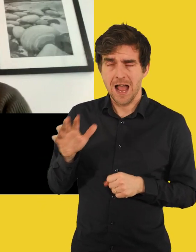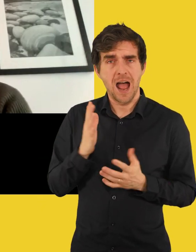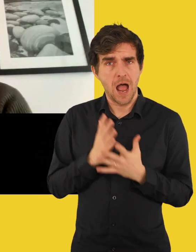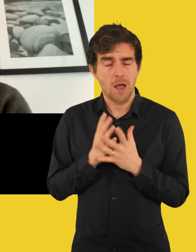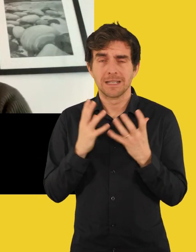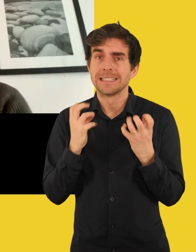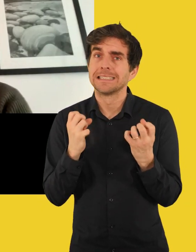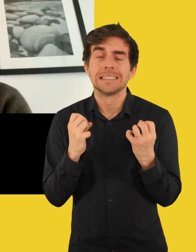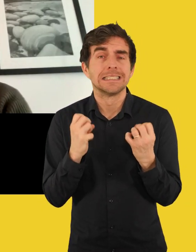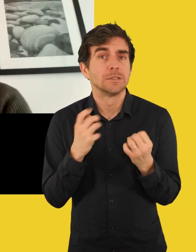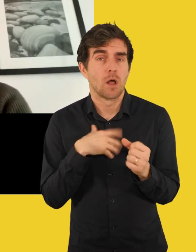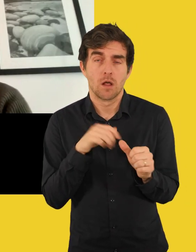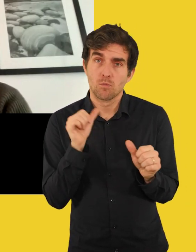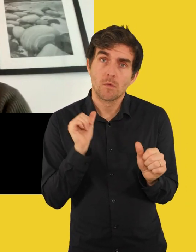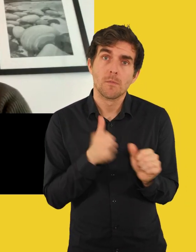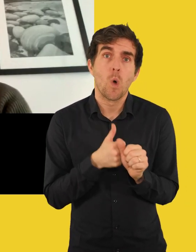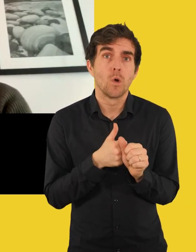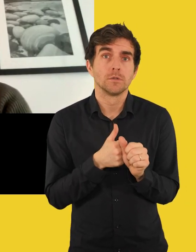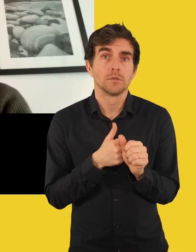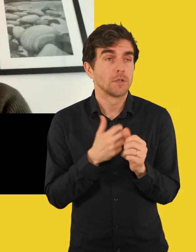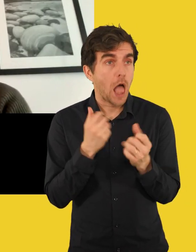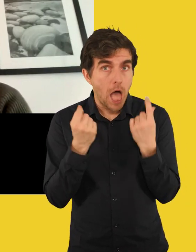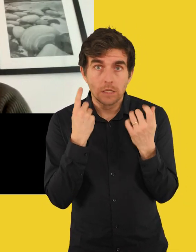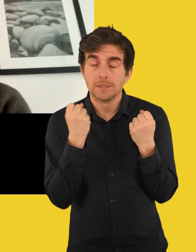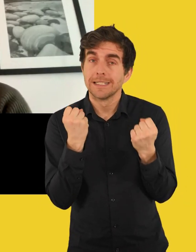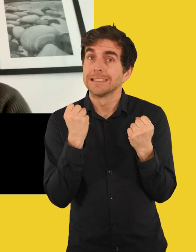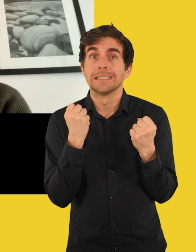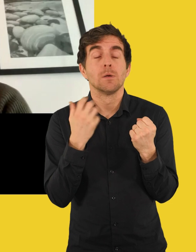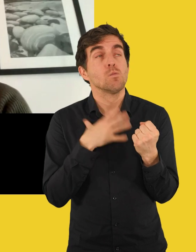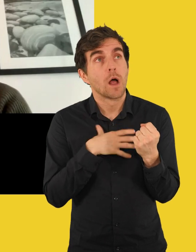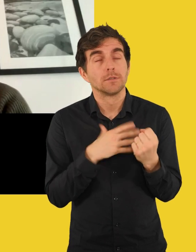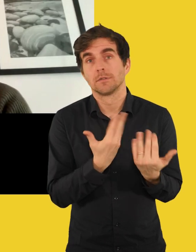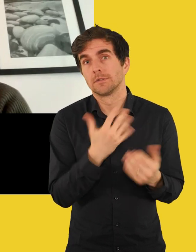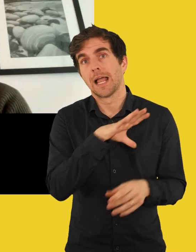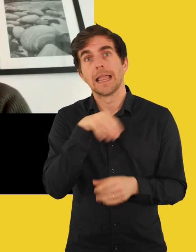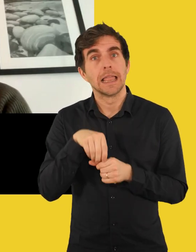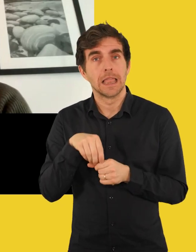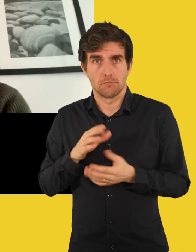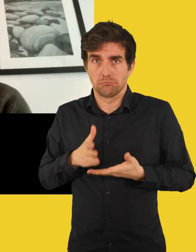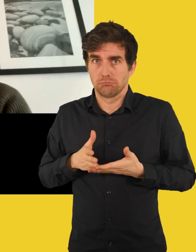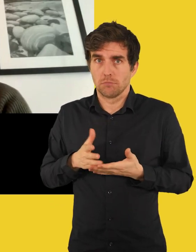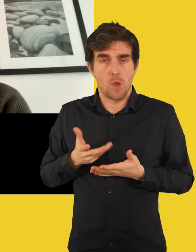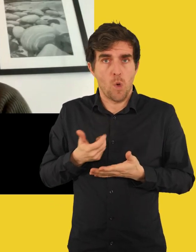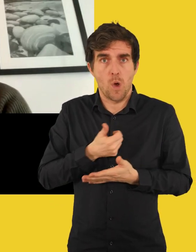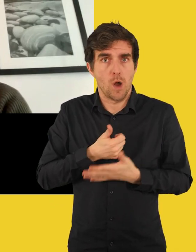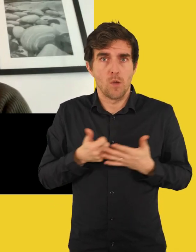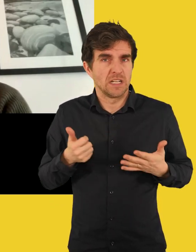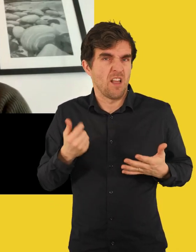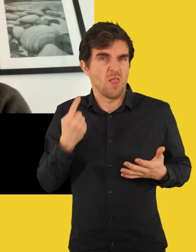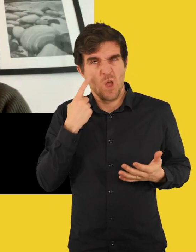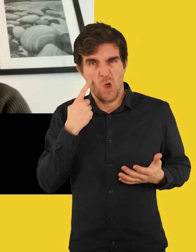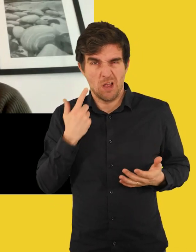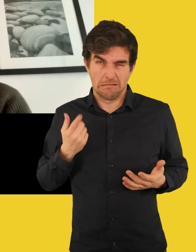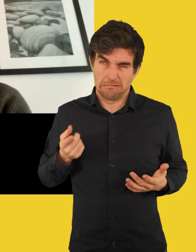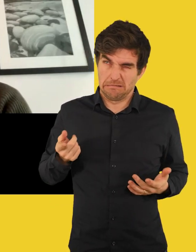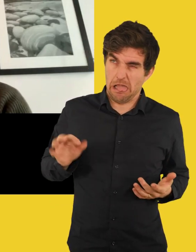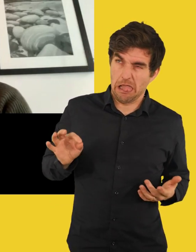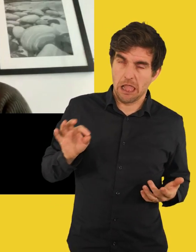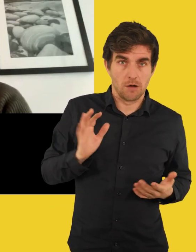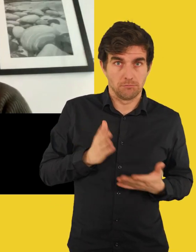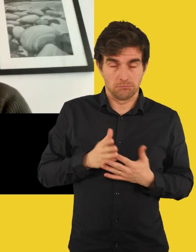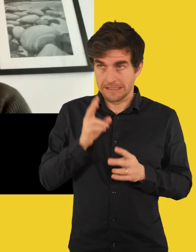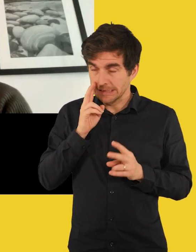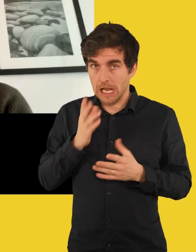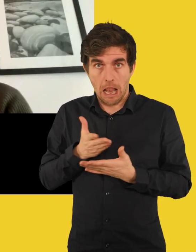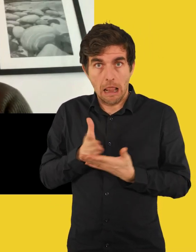in every institution who deeply support these ideas and desperately want to bring them in. So we should always know there are more of us than